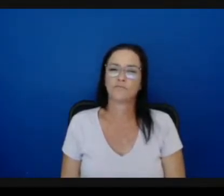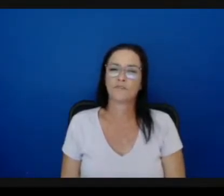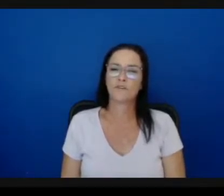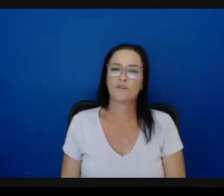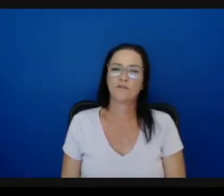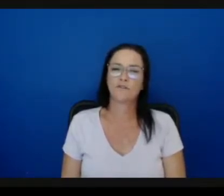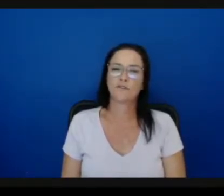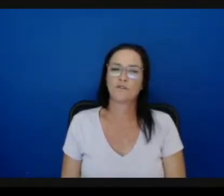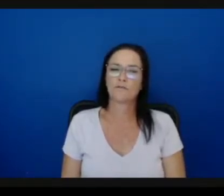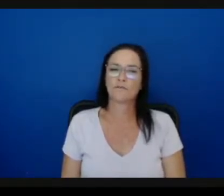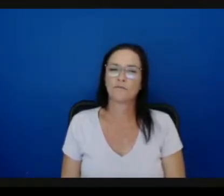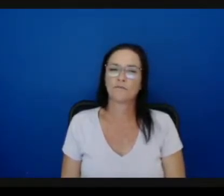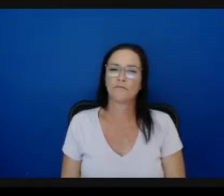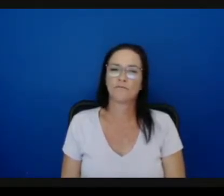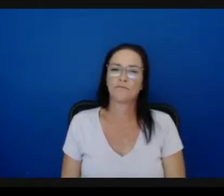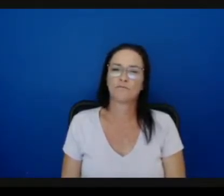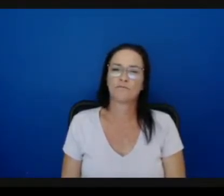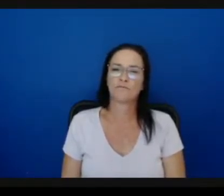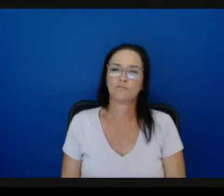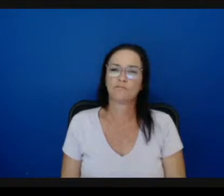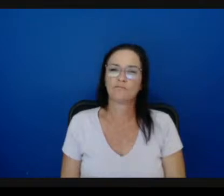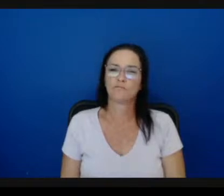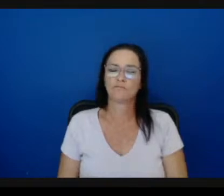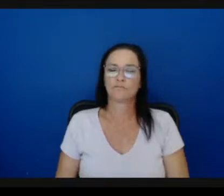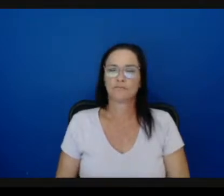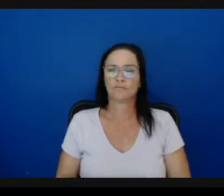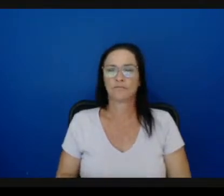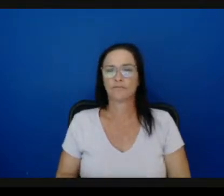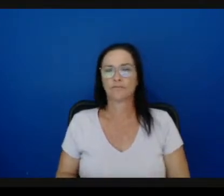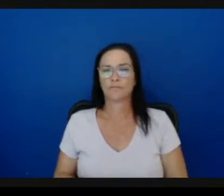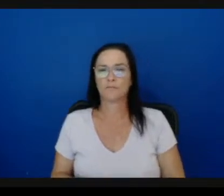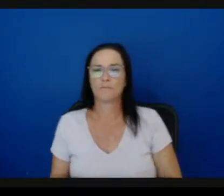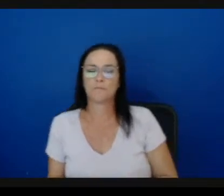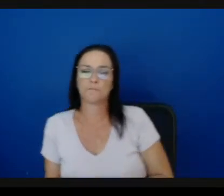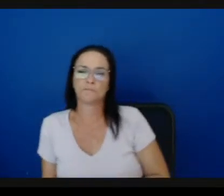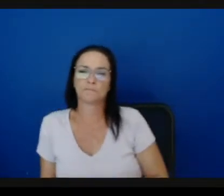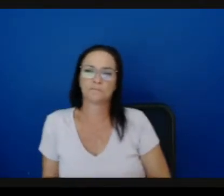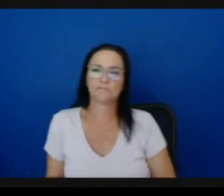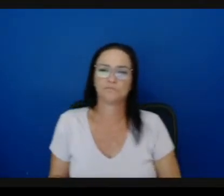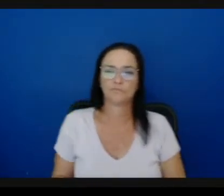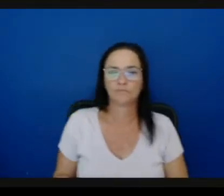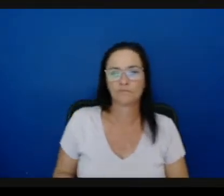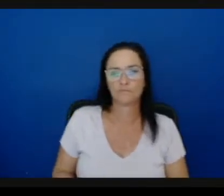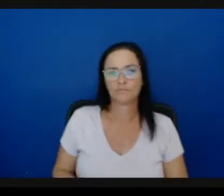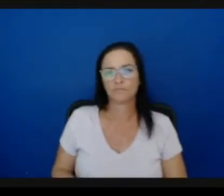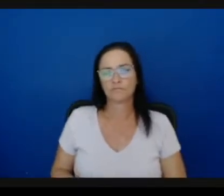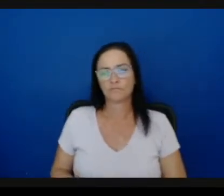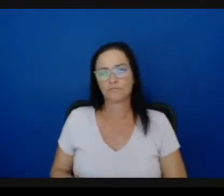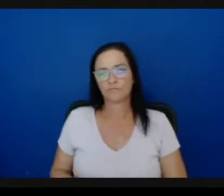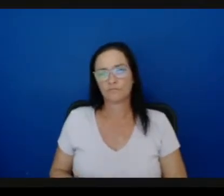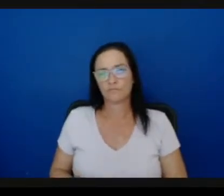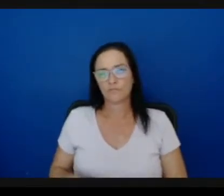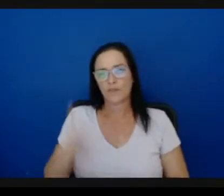Some taller fountains than in 2018, huh? Not necessarily more voluminous, but taller.